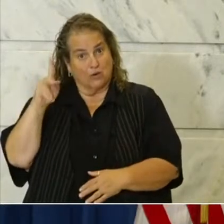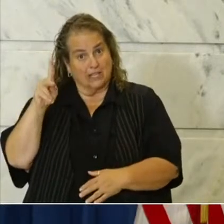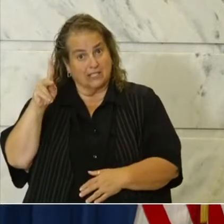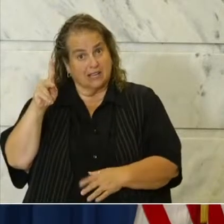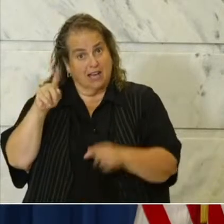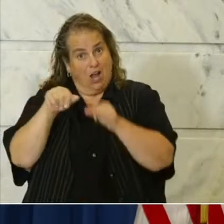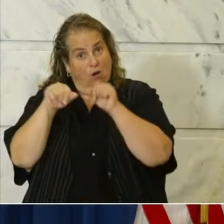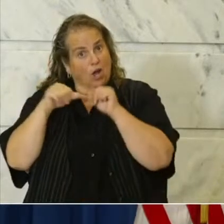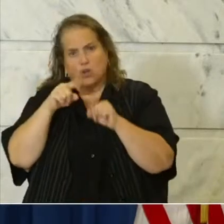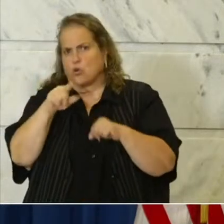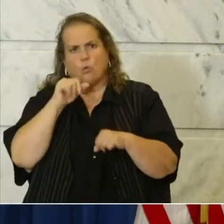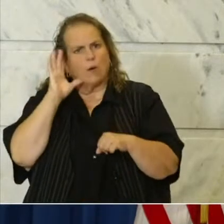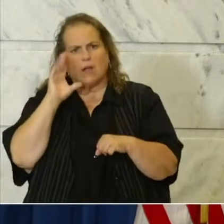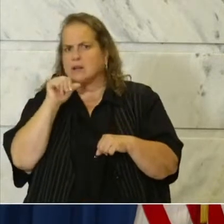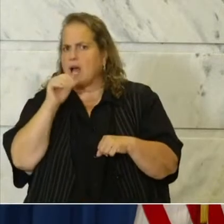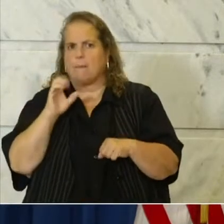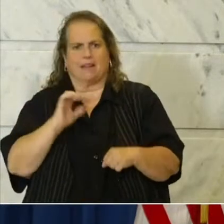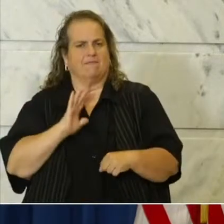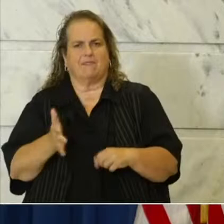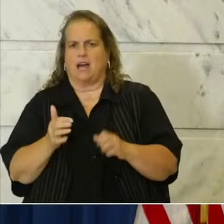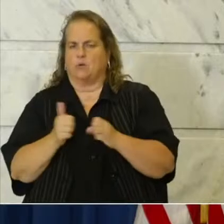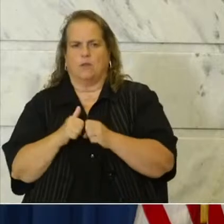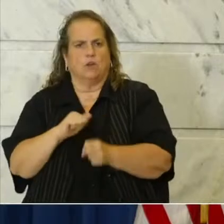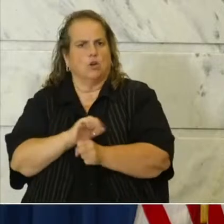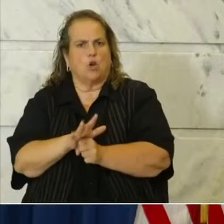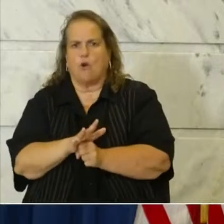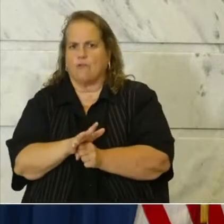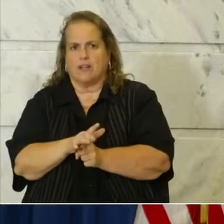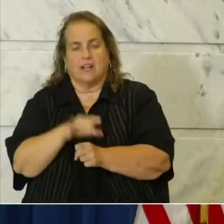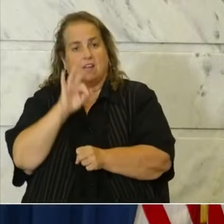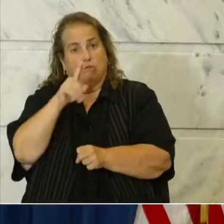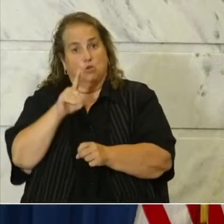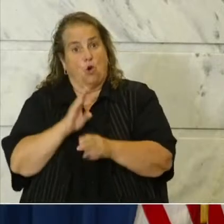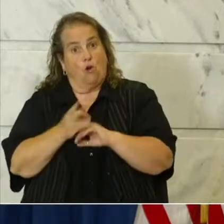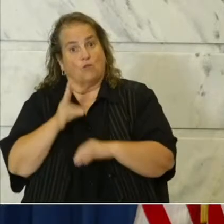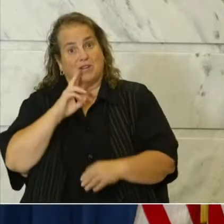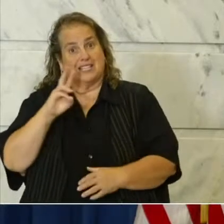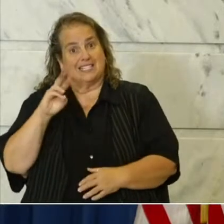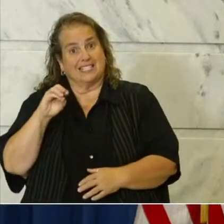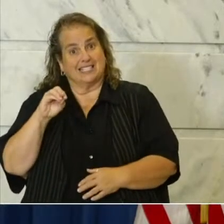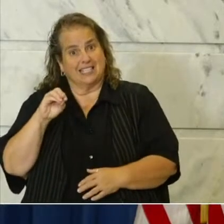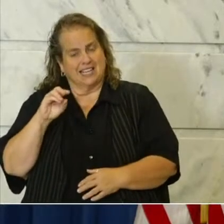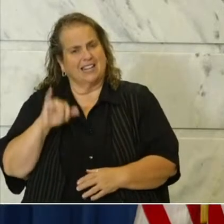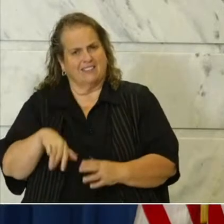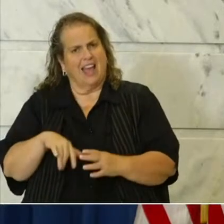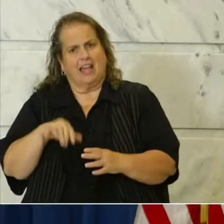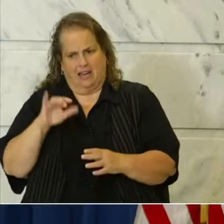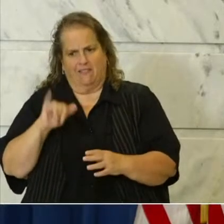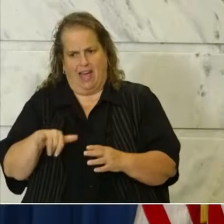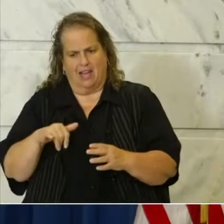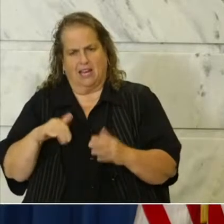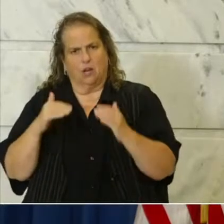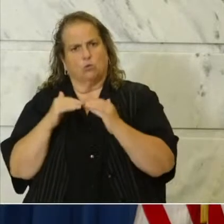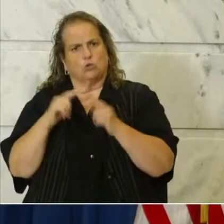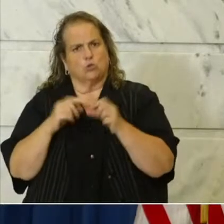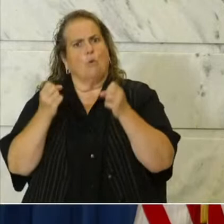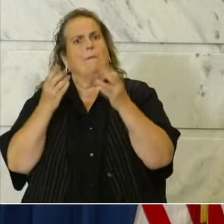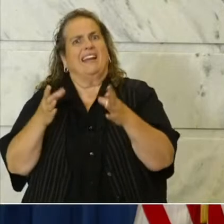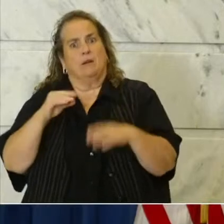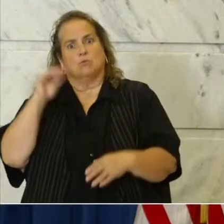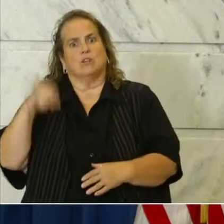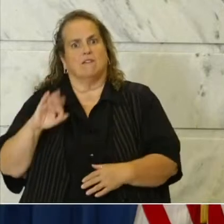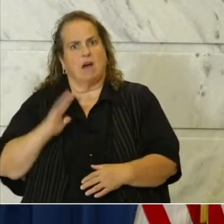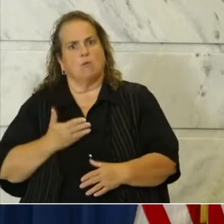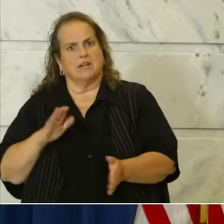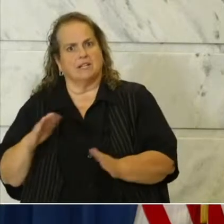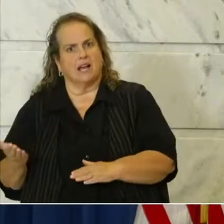If you're over 60, that accounts for 9 out of 10 of our deaths currently by our current statistics. There are certain populations,